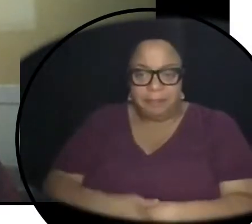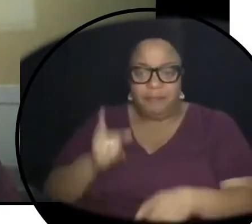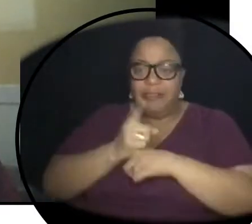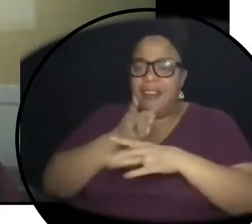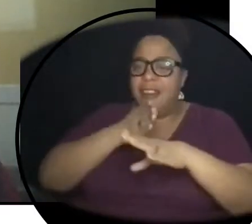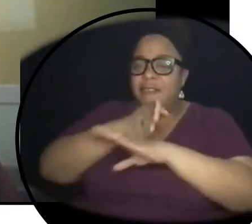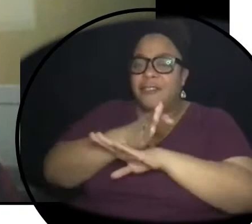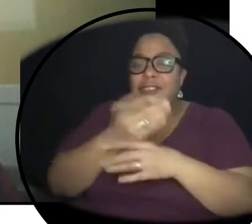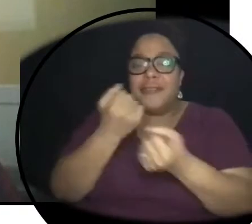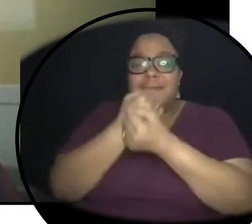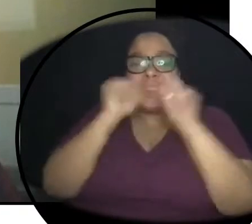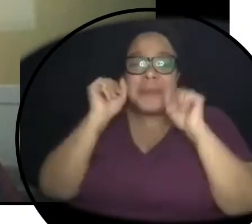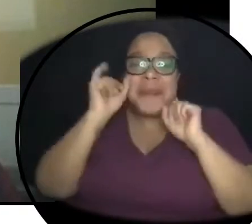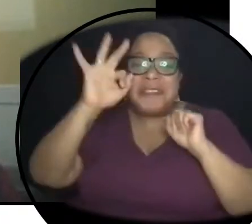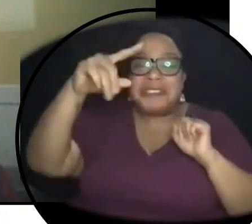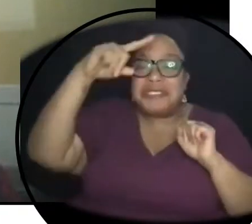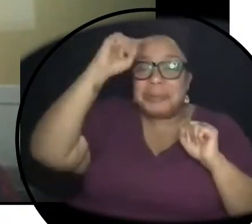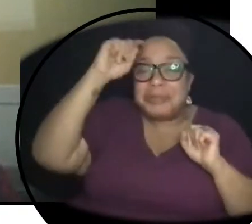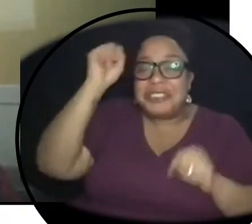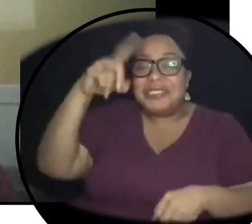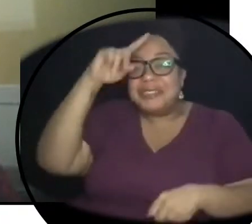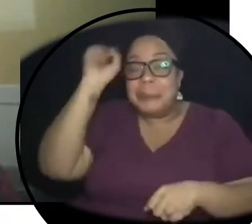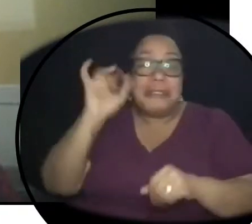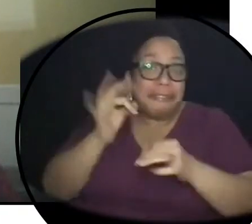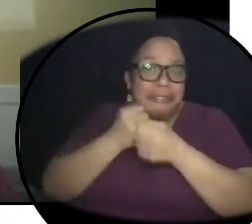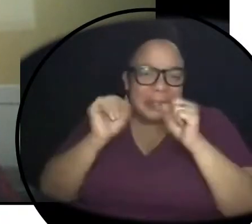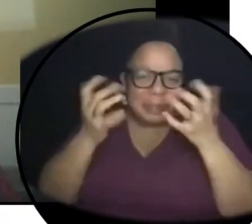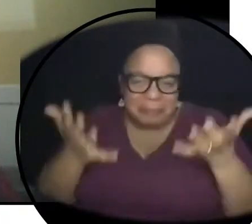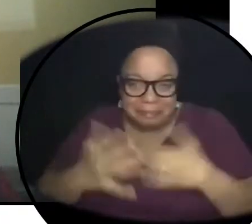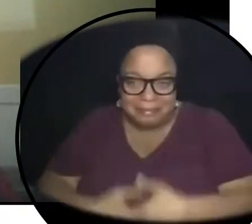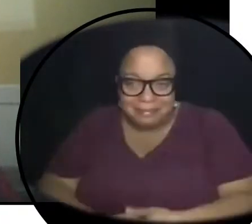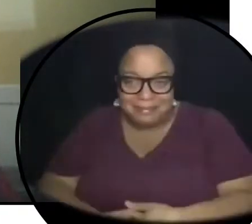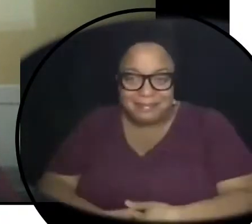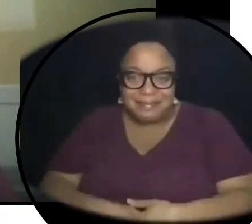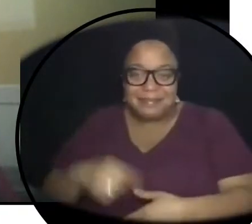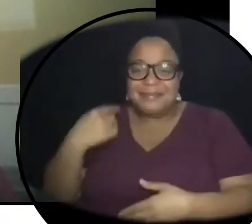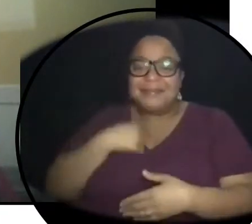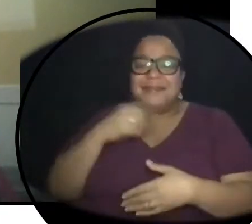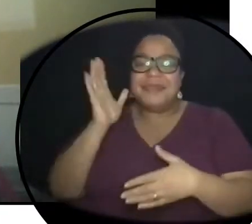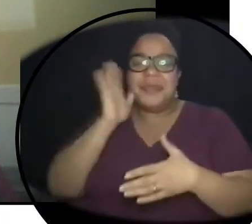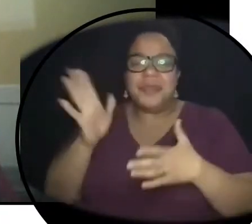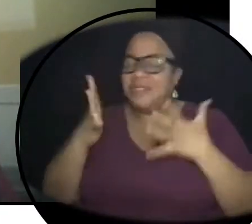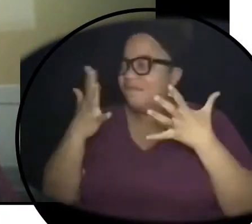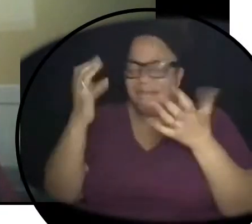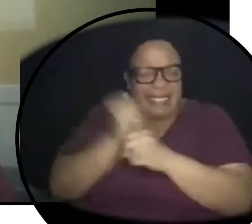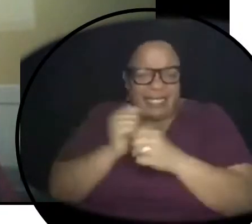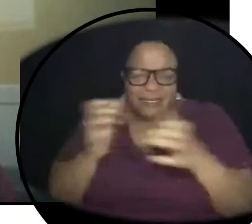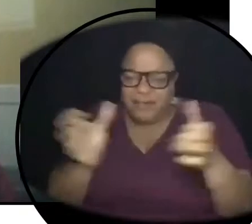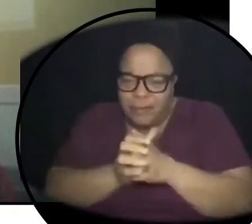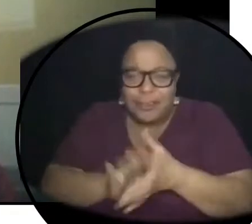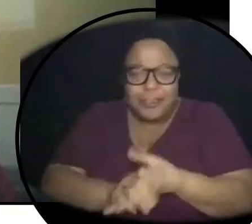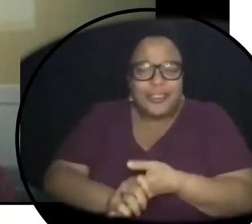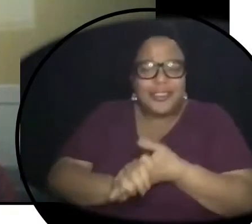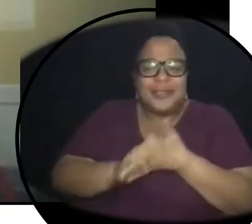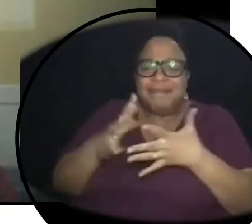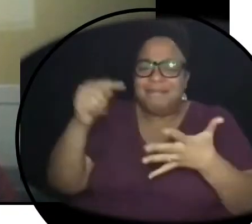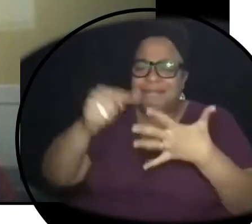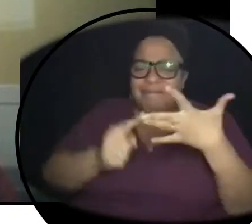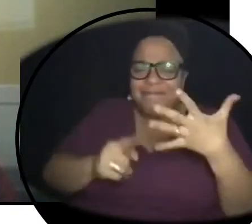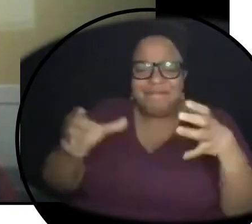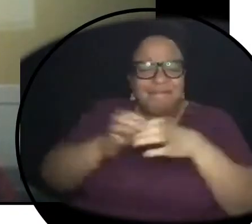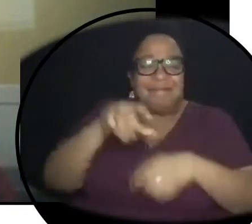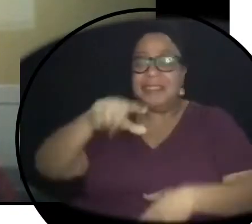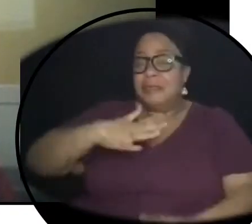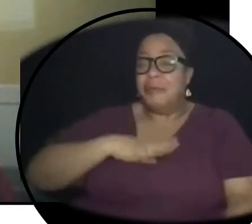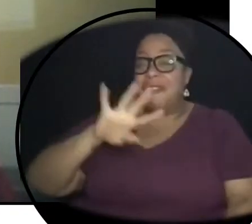Mississippi and how much we continue to learn from each other. And one of the things about the